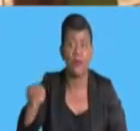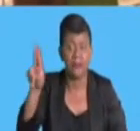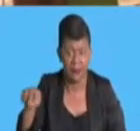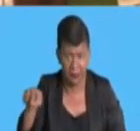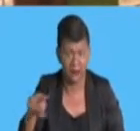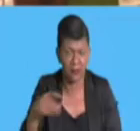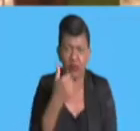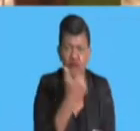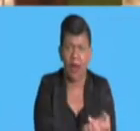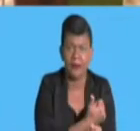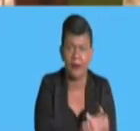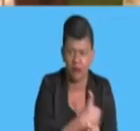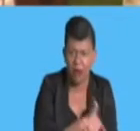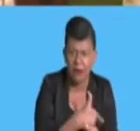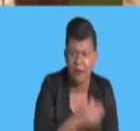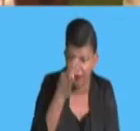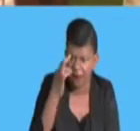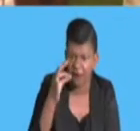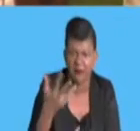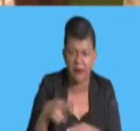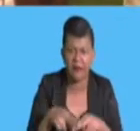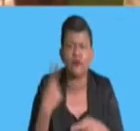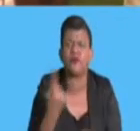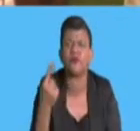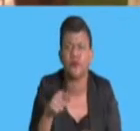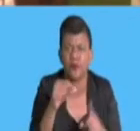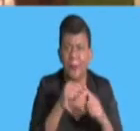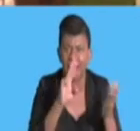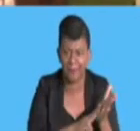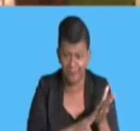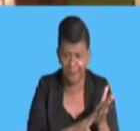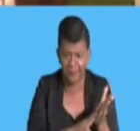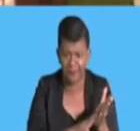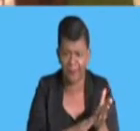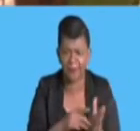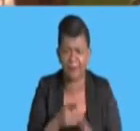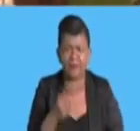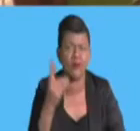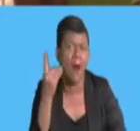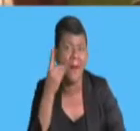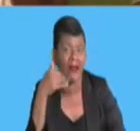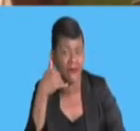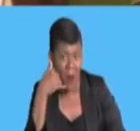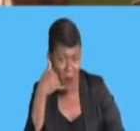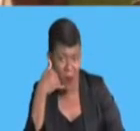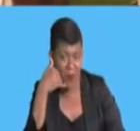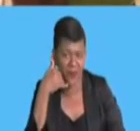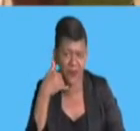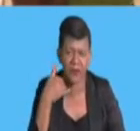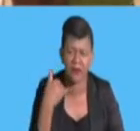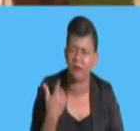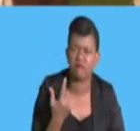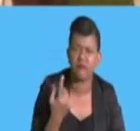at an all-time high? Who was Prime Minister that endorsed a mobile app that actually defies the laws of physics? And who was the